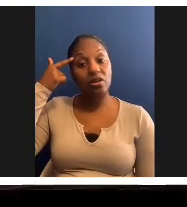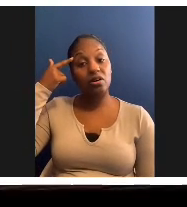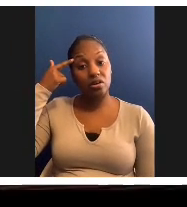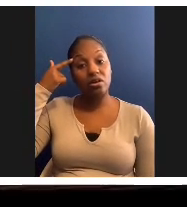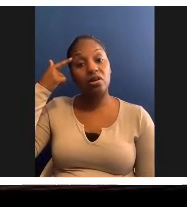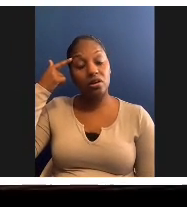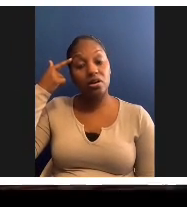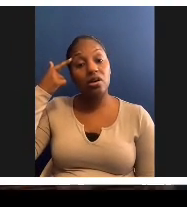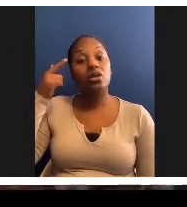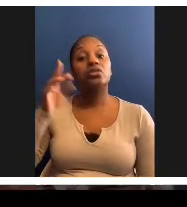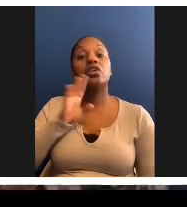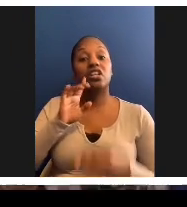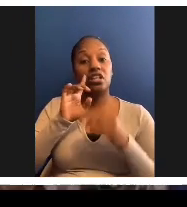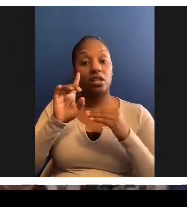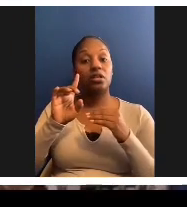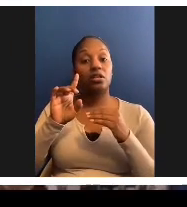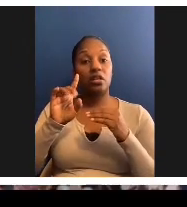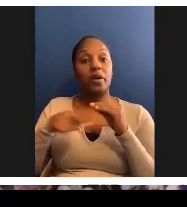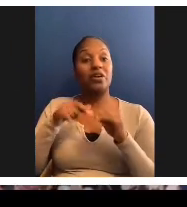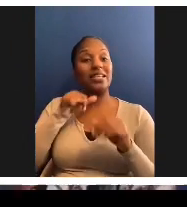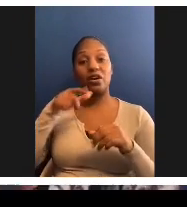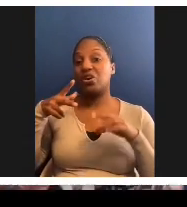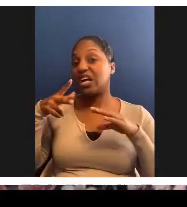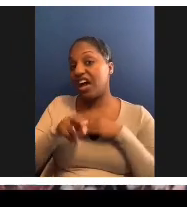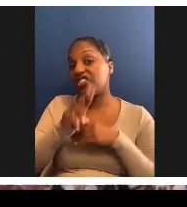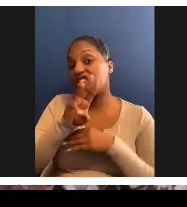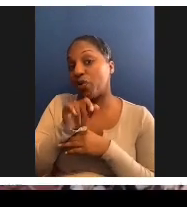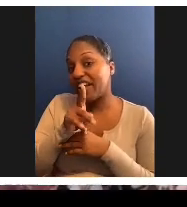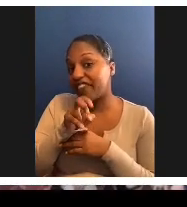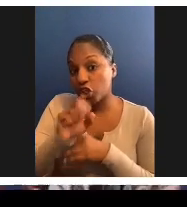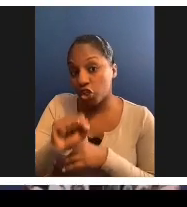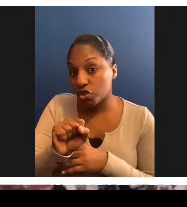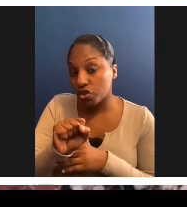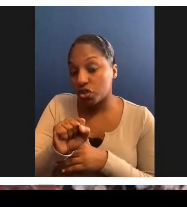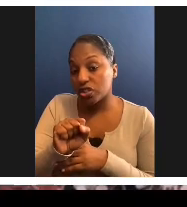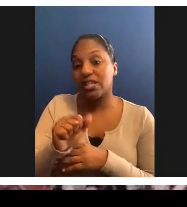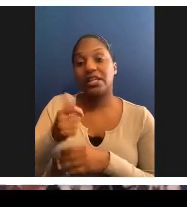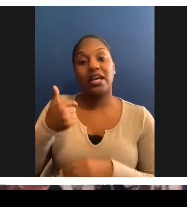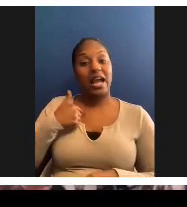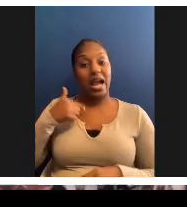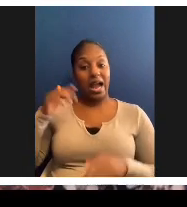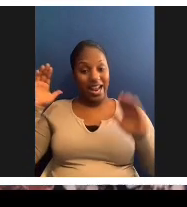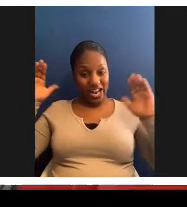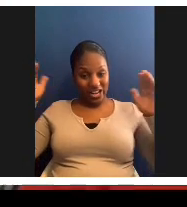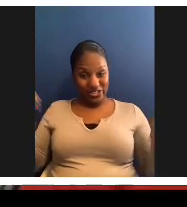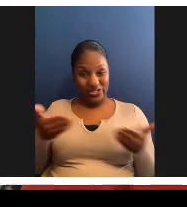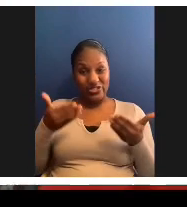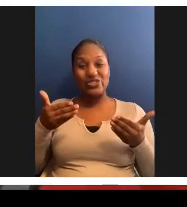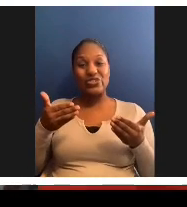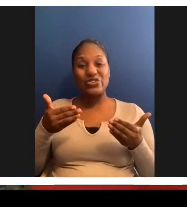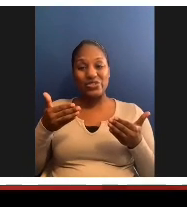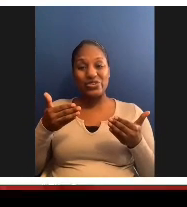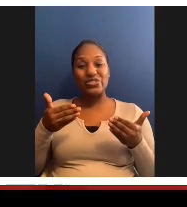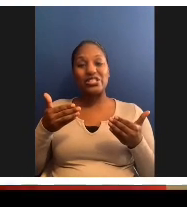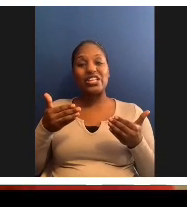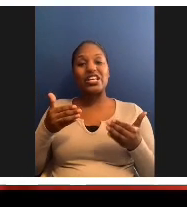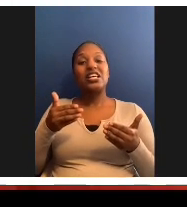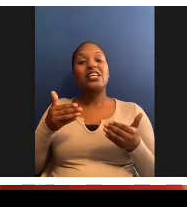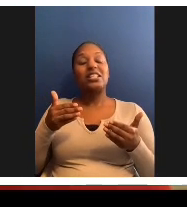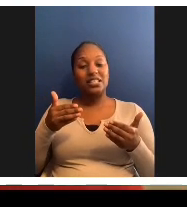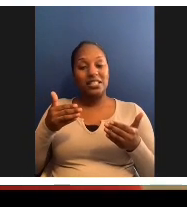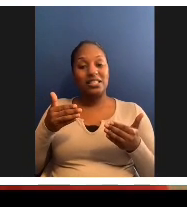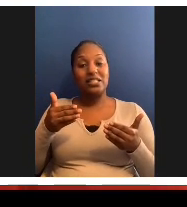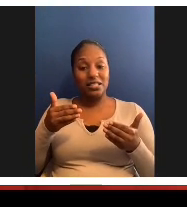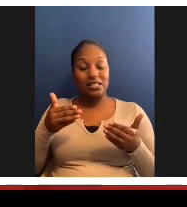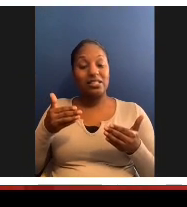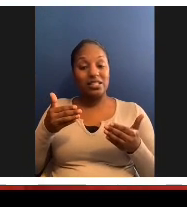waiver list. I introduced the governor of West Virginia at